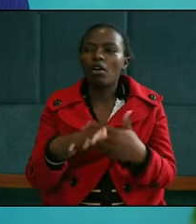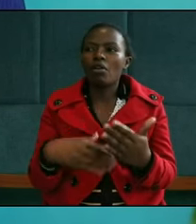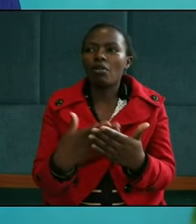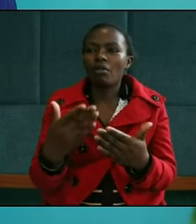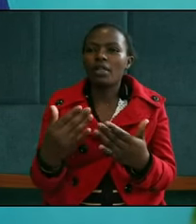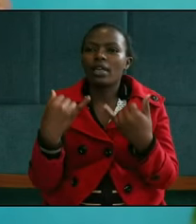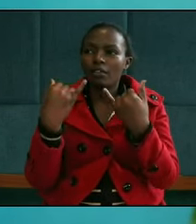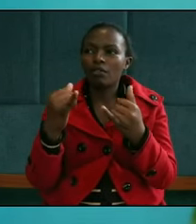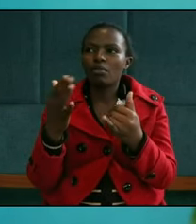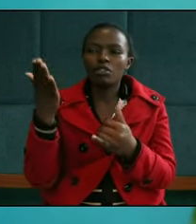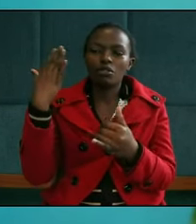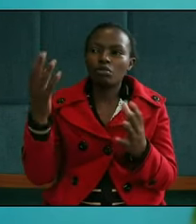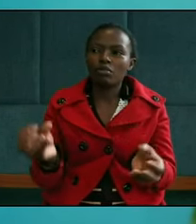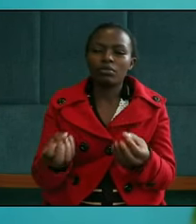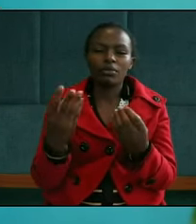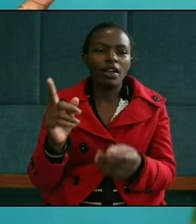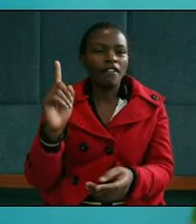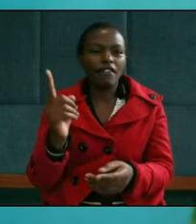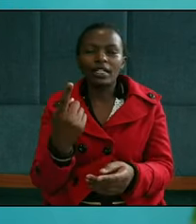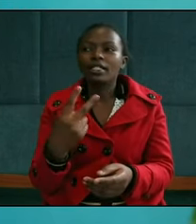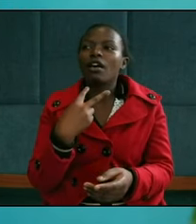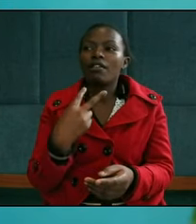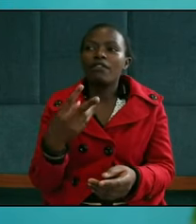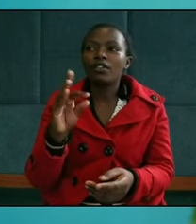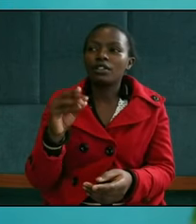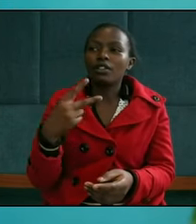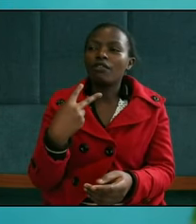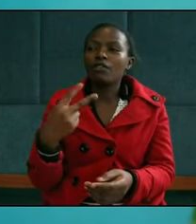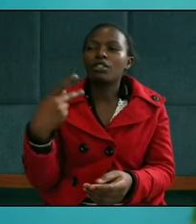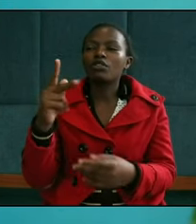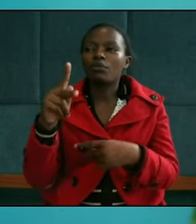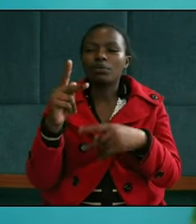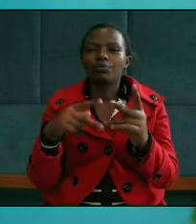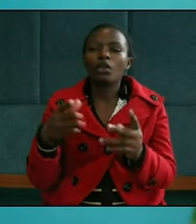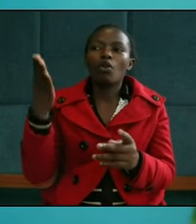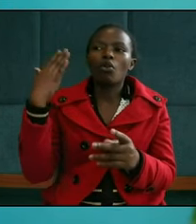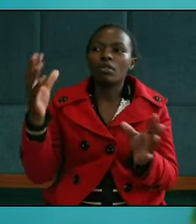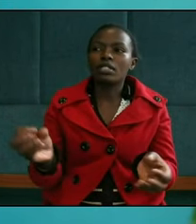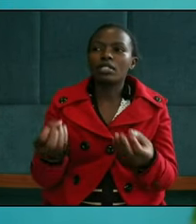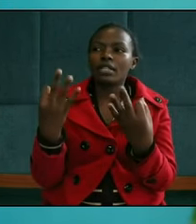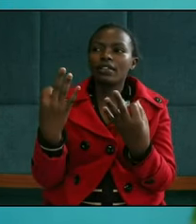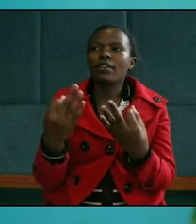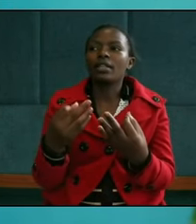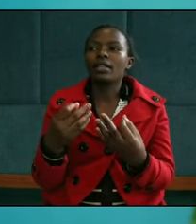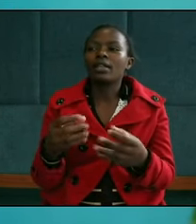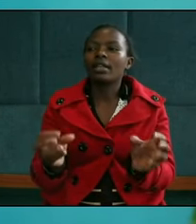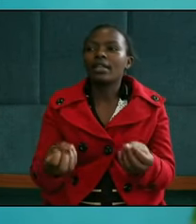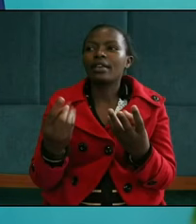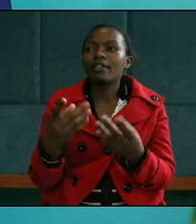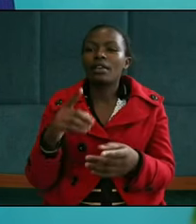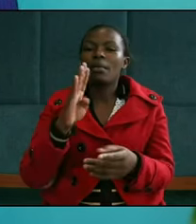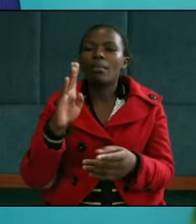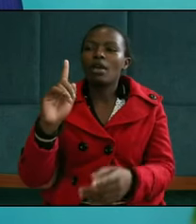broadcasting, the first Voice of Prophets free Bible lessons were introduced on the radio audience. by one associate